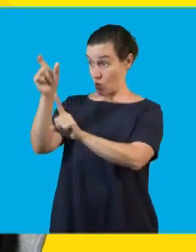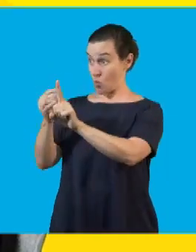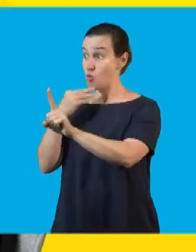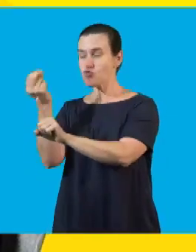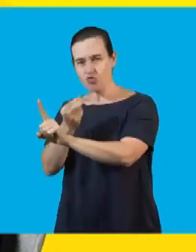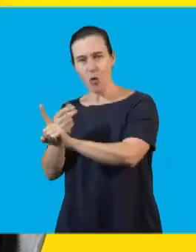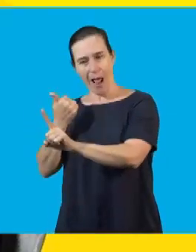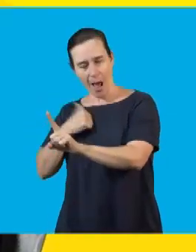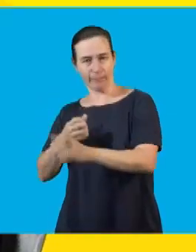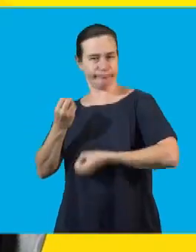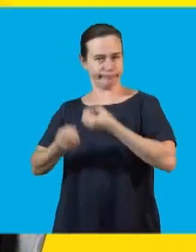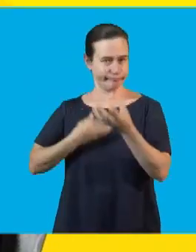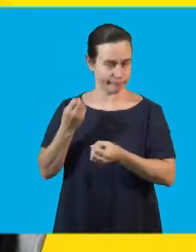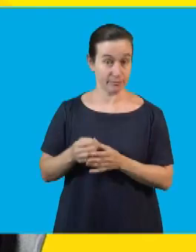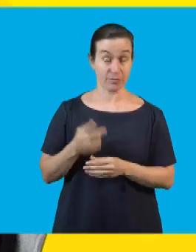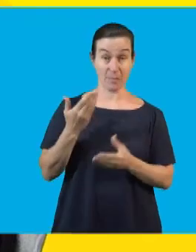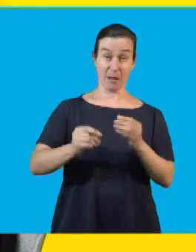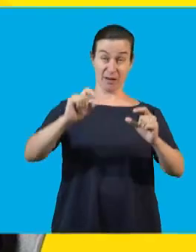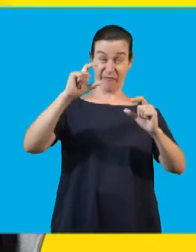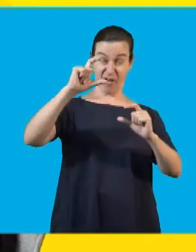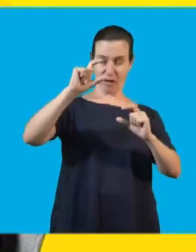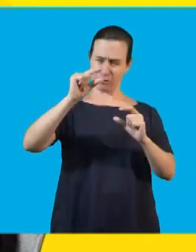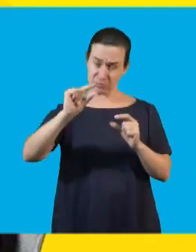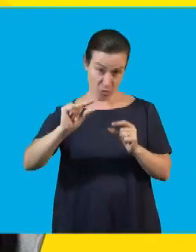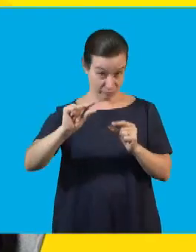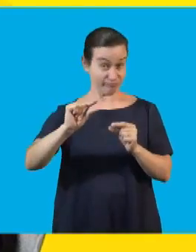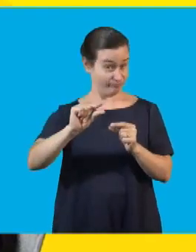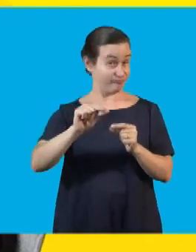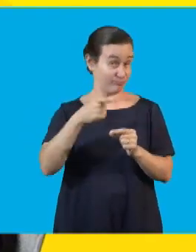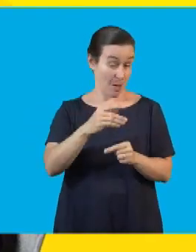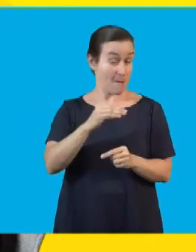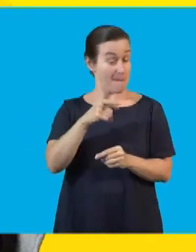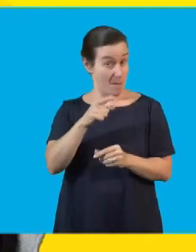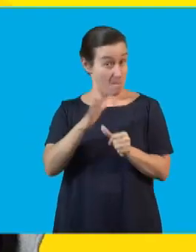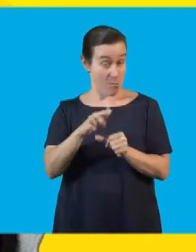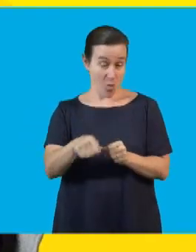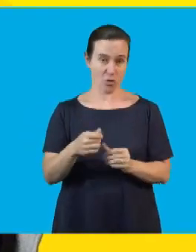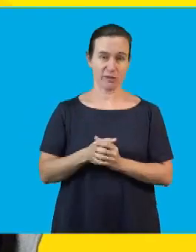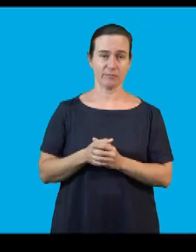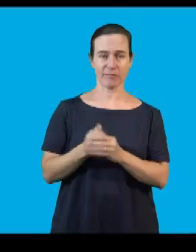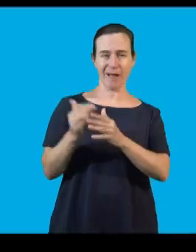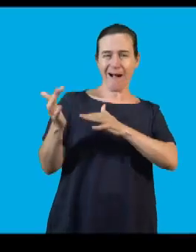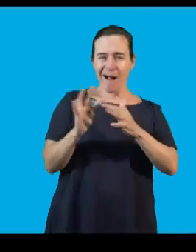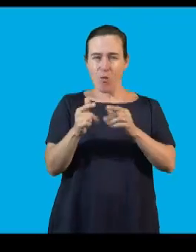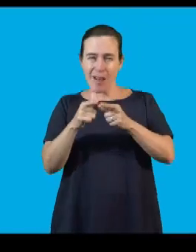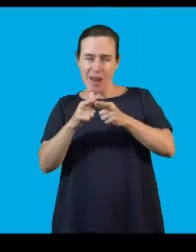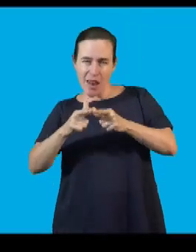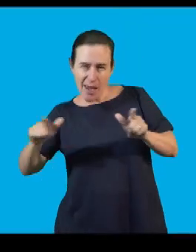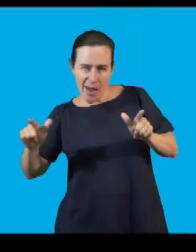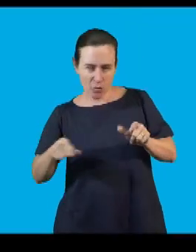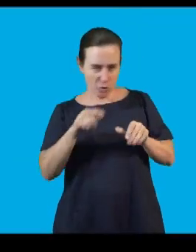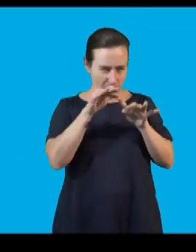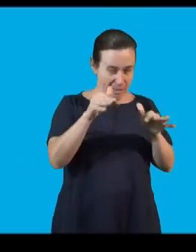home? Remember, your font sizes as well has a different impact, all right? Pay attention to how the language and